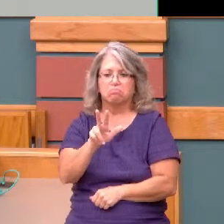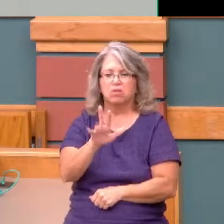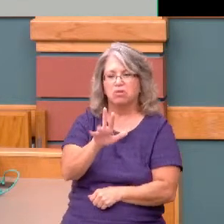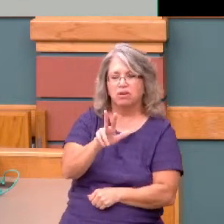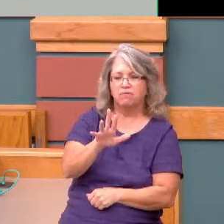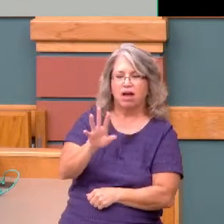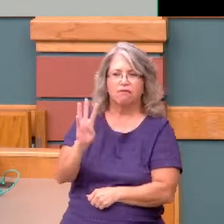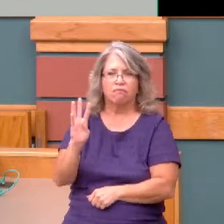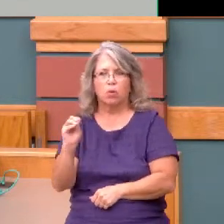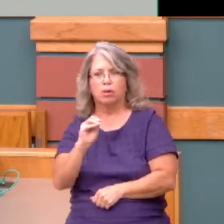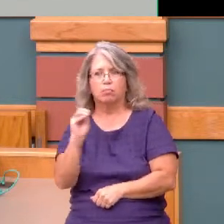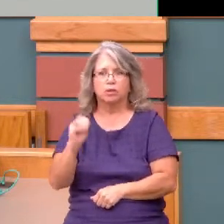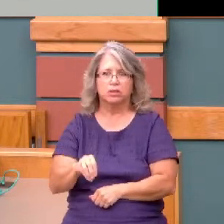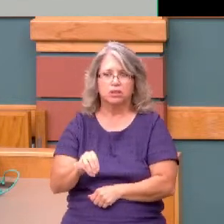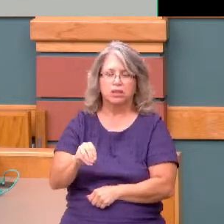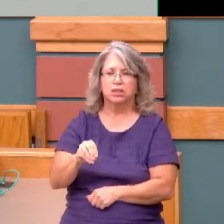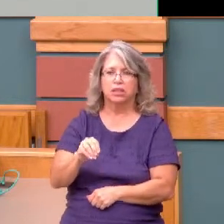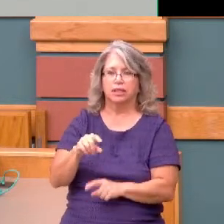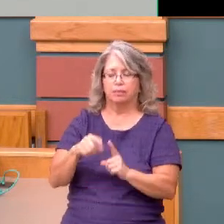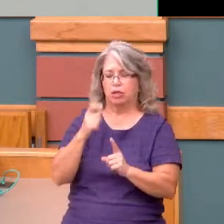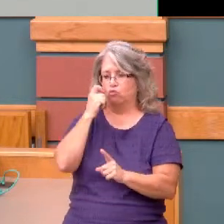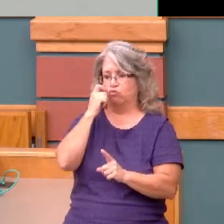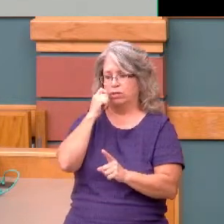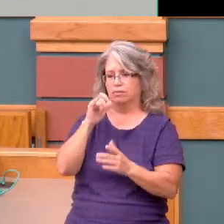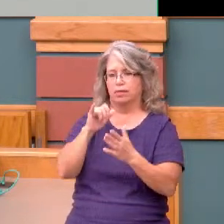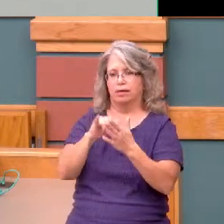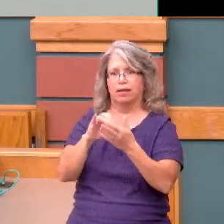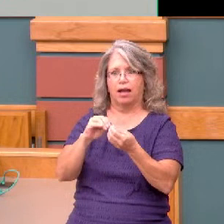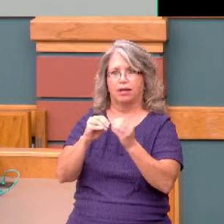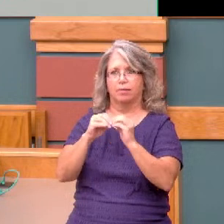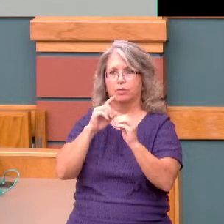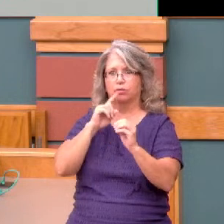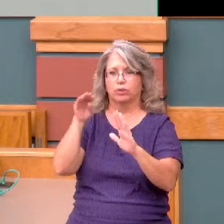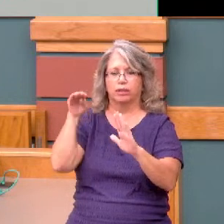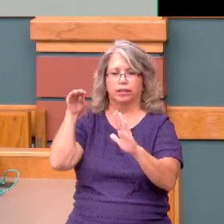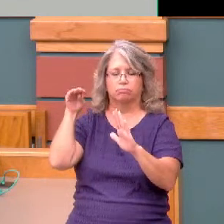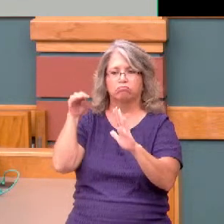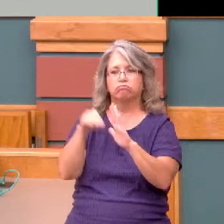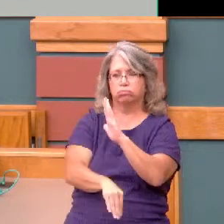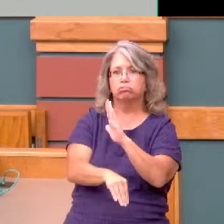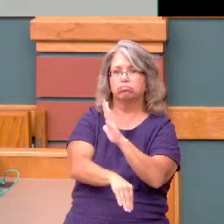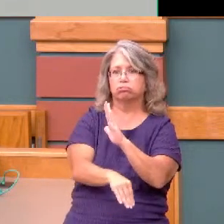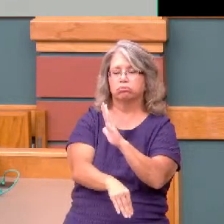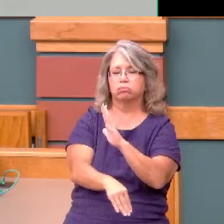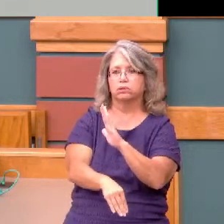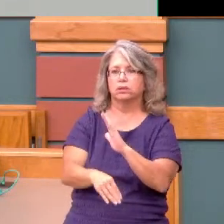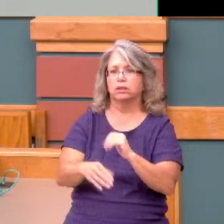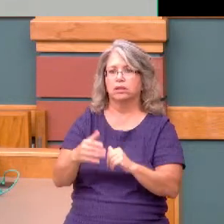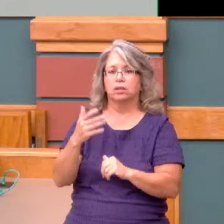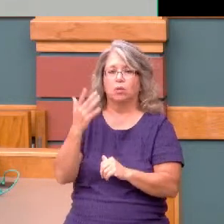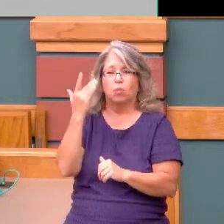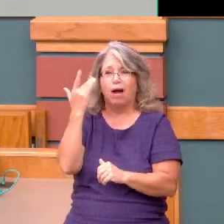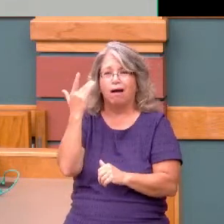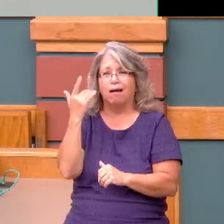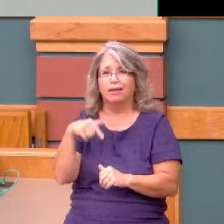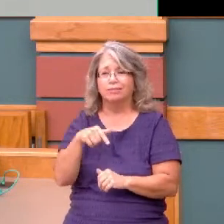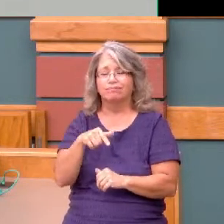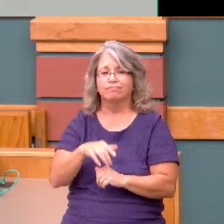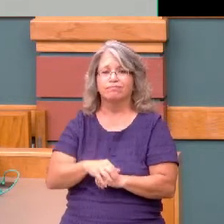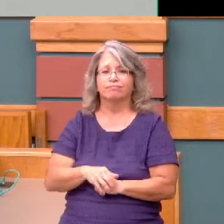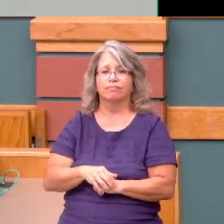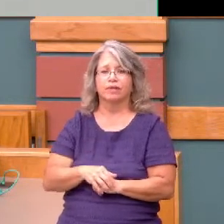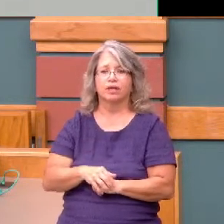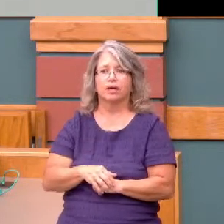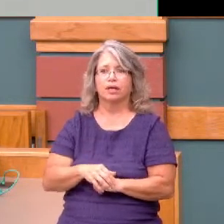pick. But recently, this number has really dropped off. And part of the reason for this is the amount